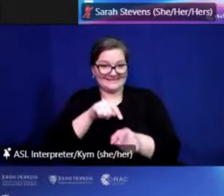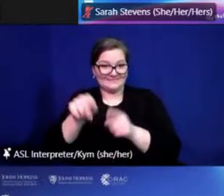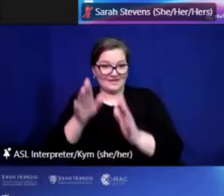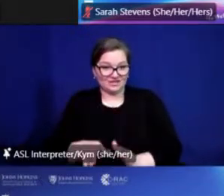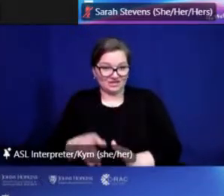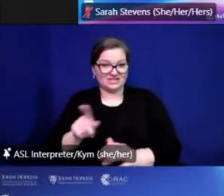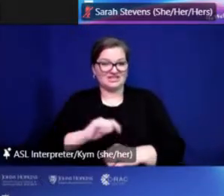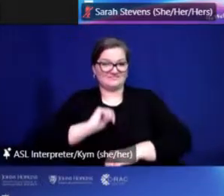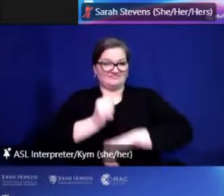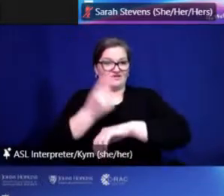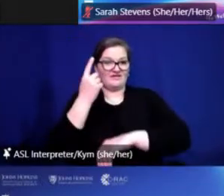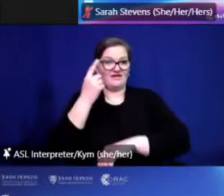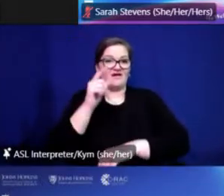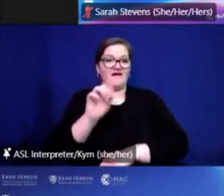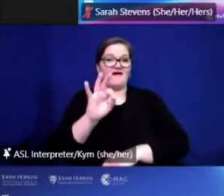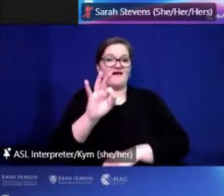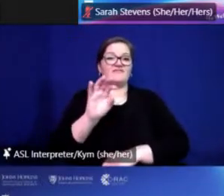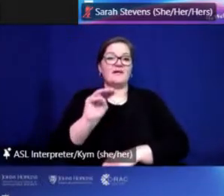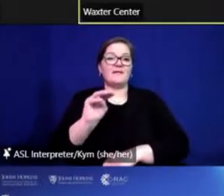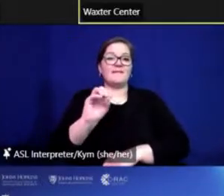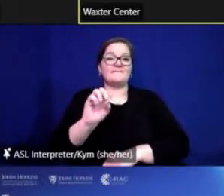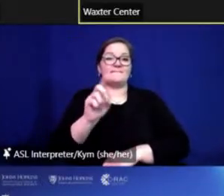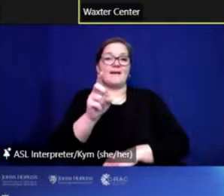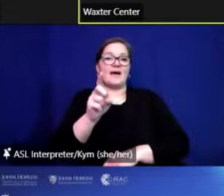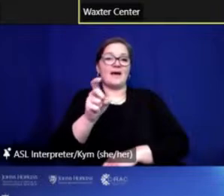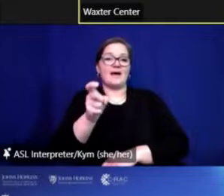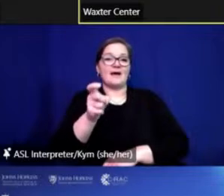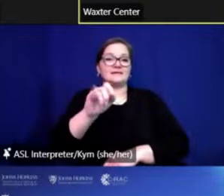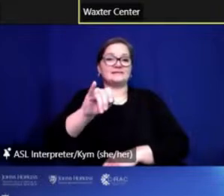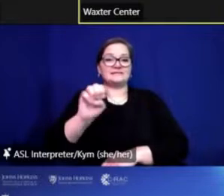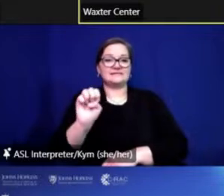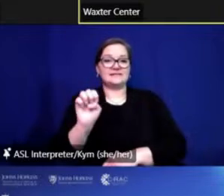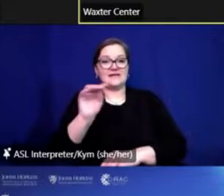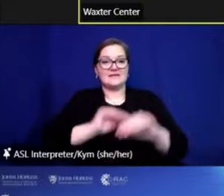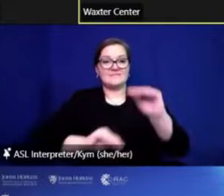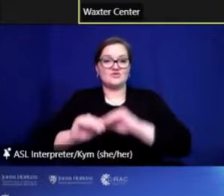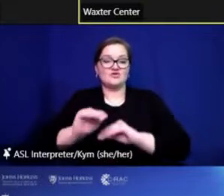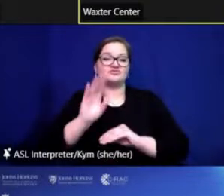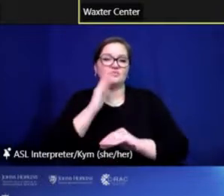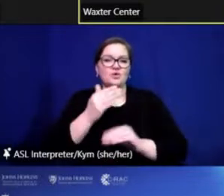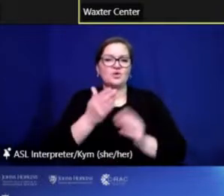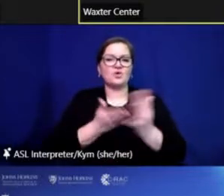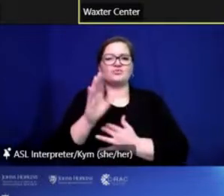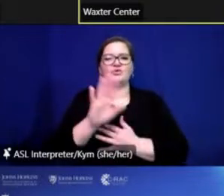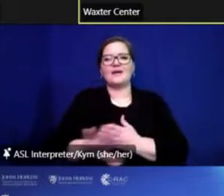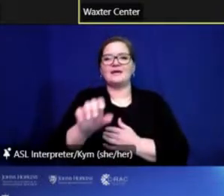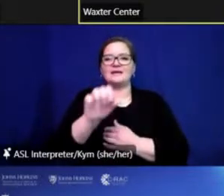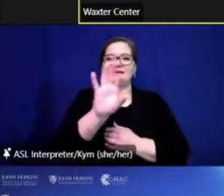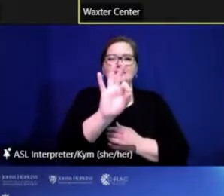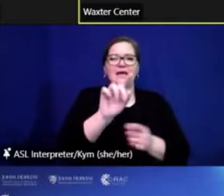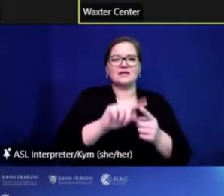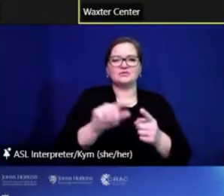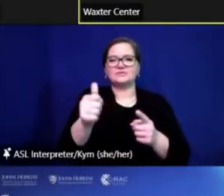through a 9 to 10 minute exercise session. Can you hear me?